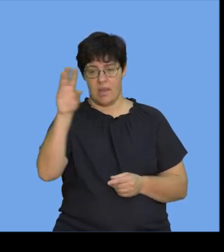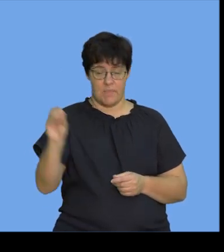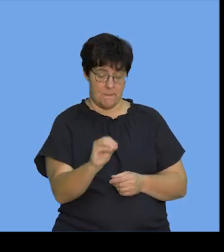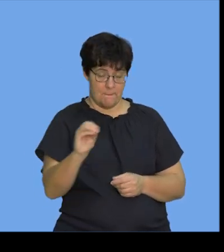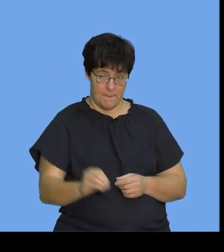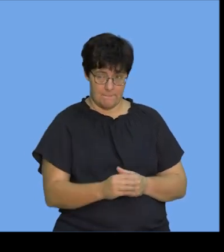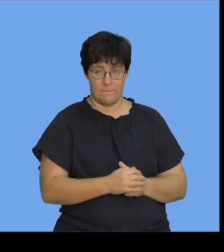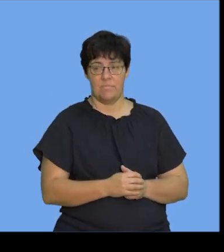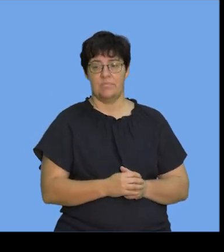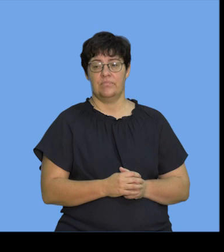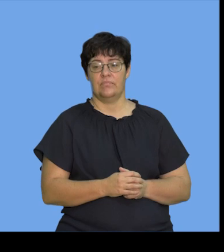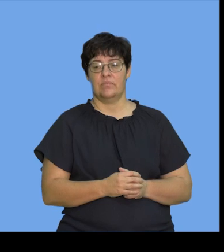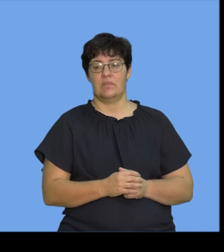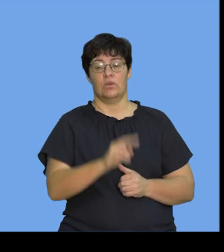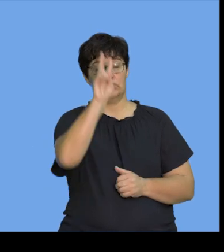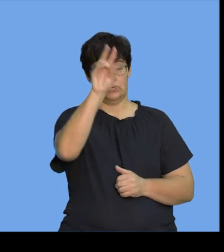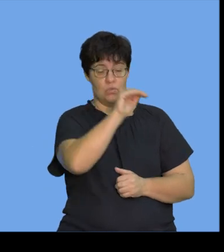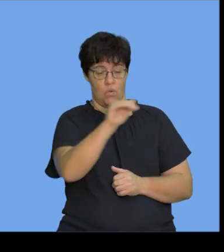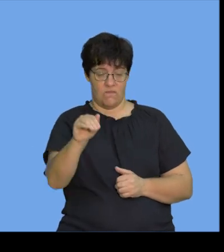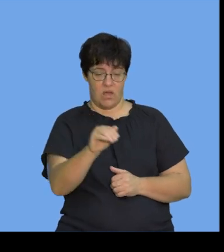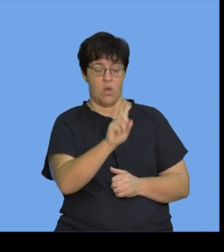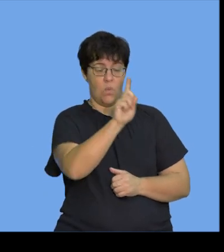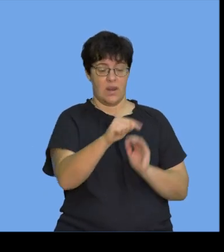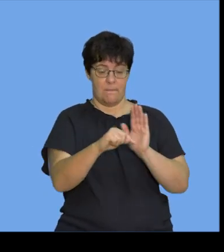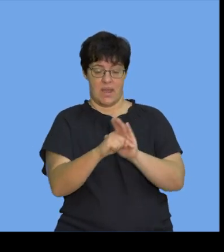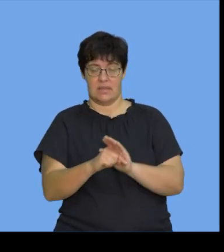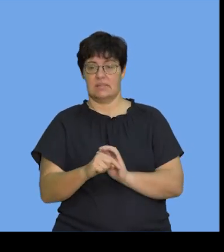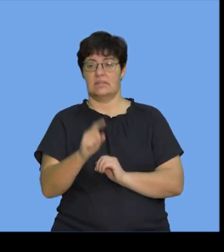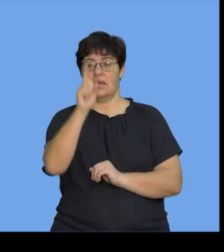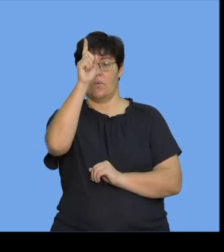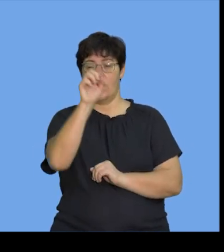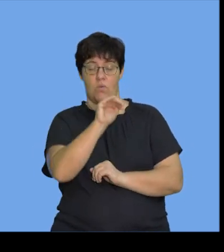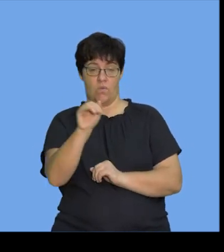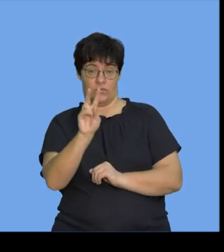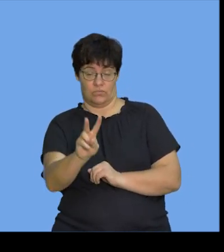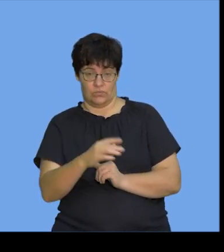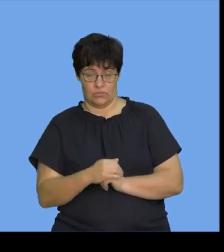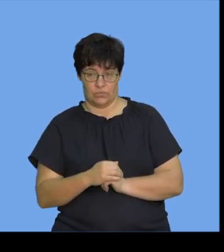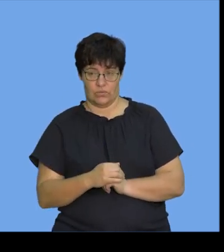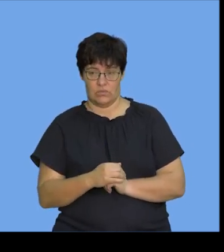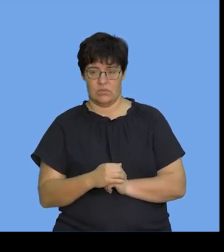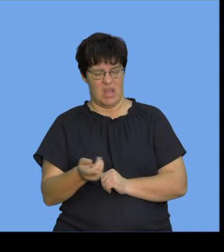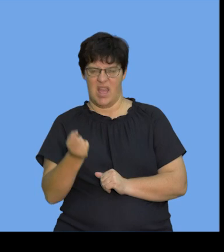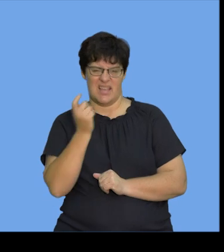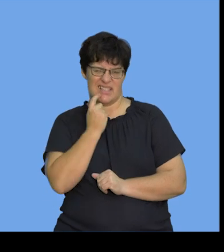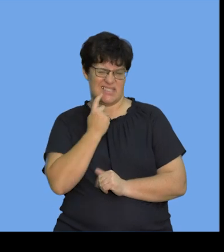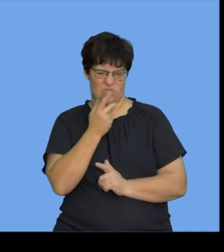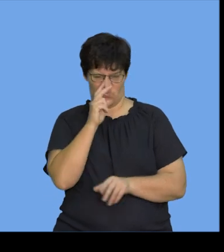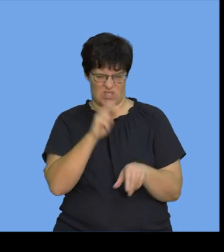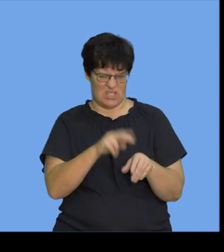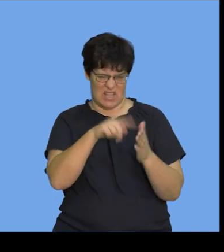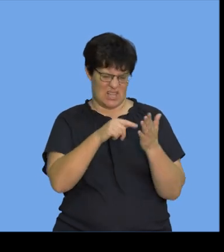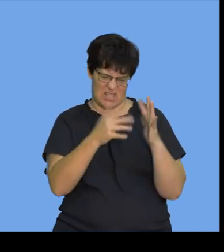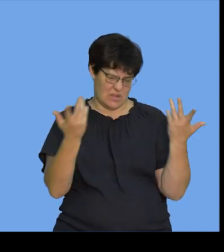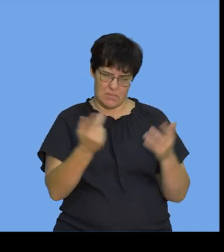your calculator. 2/1 minus 1/2. But really here, I don't think you even need your calculator,